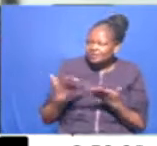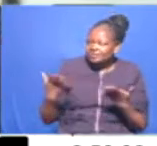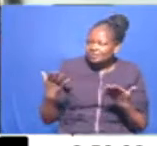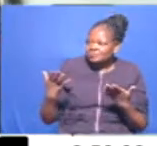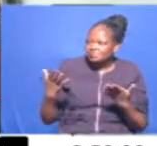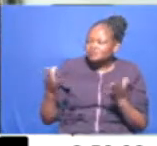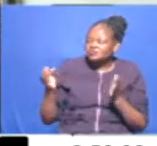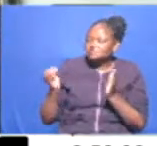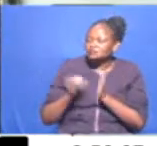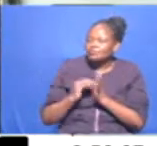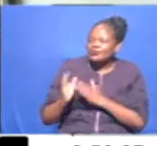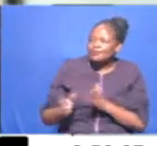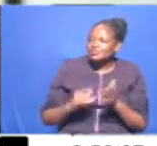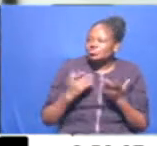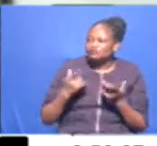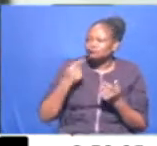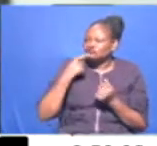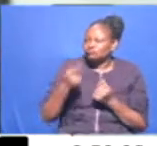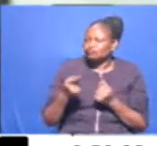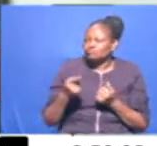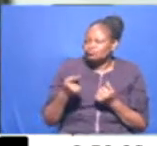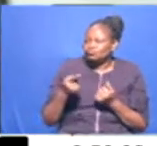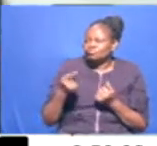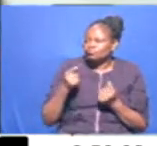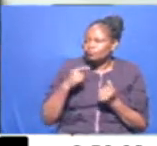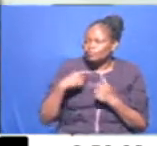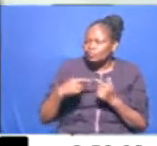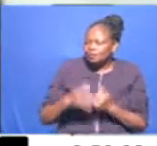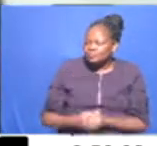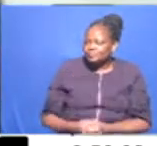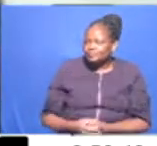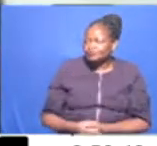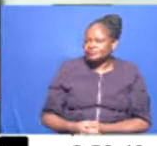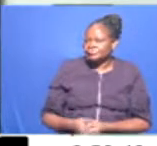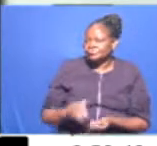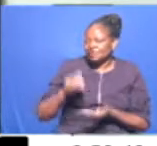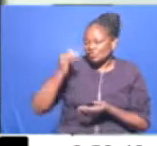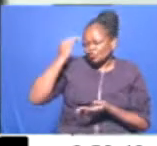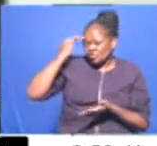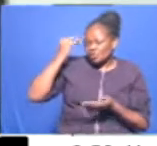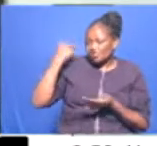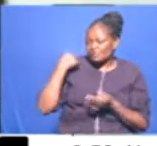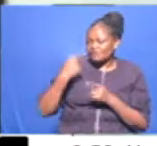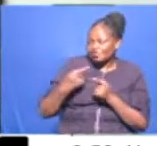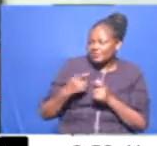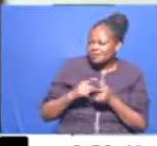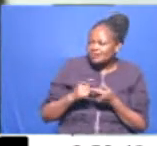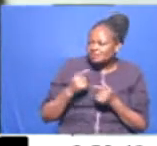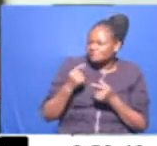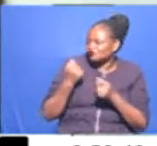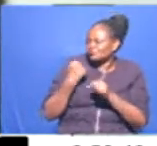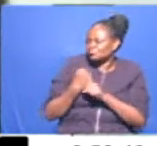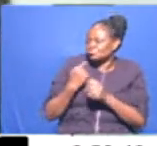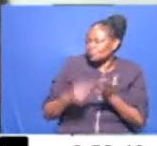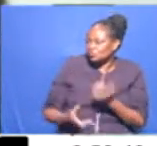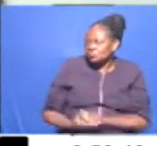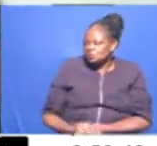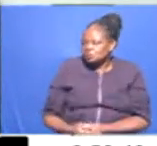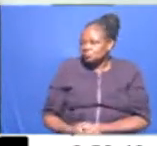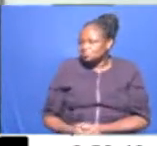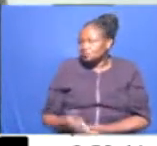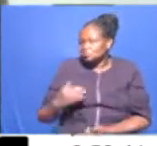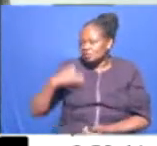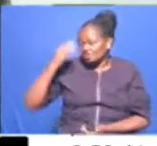in place the way to tell how we are progressing. No, now that we know the numbers from then, where are we at this particular moment? And I think